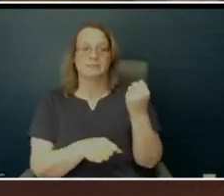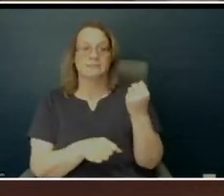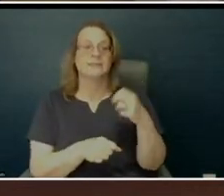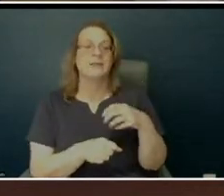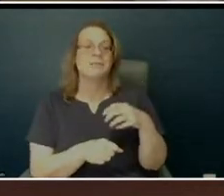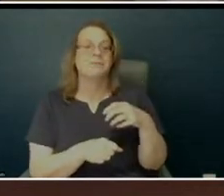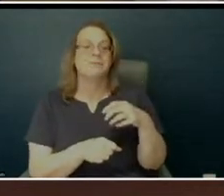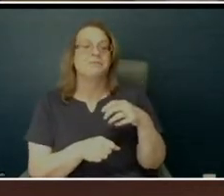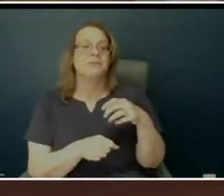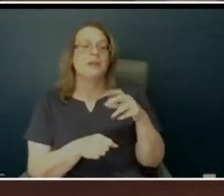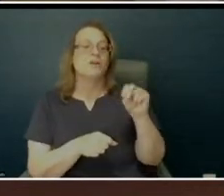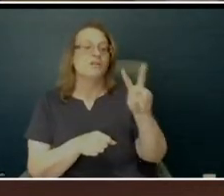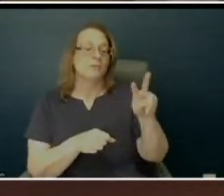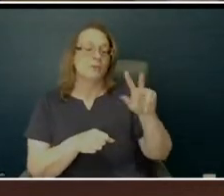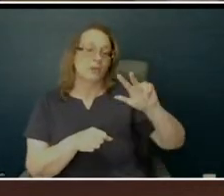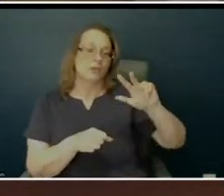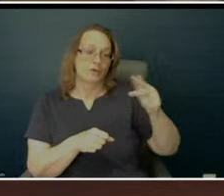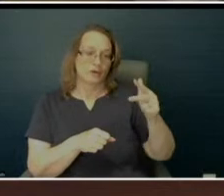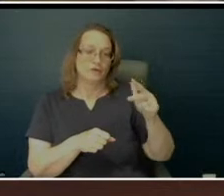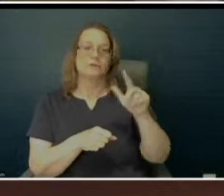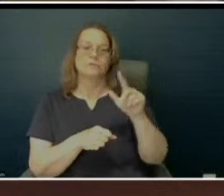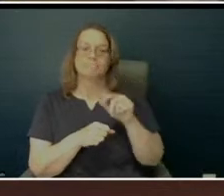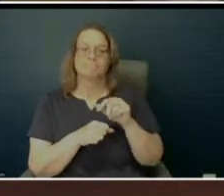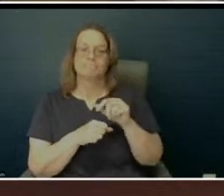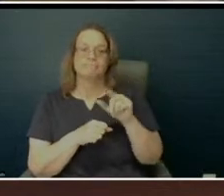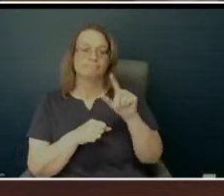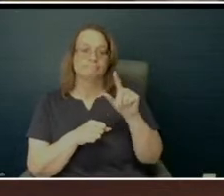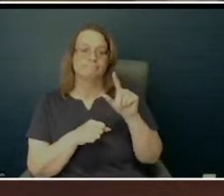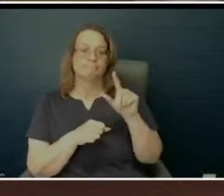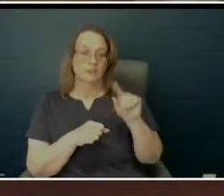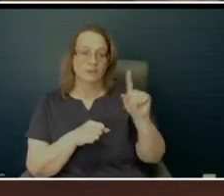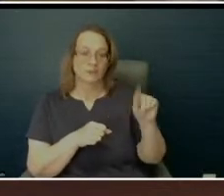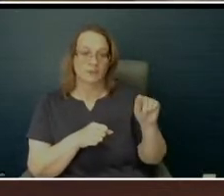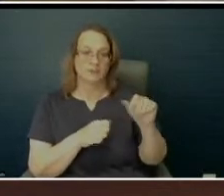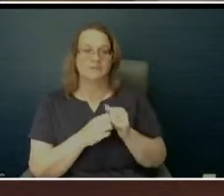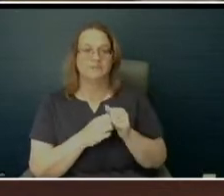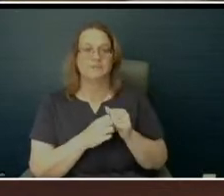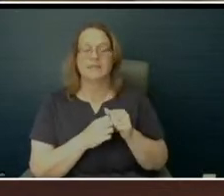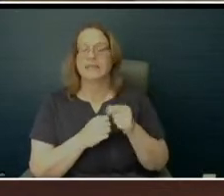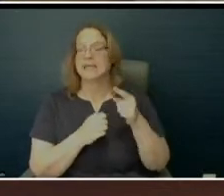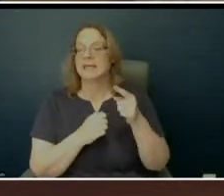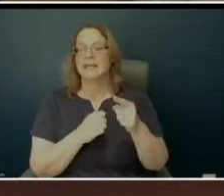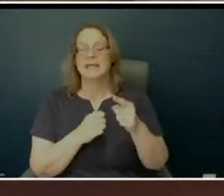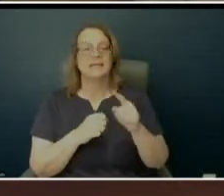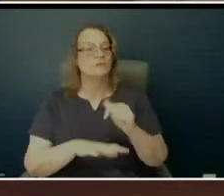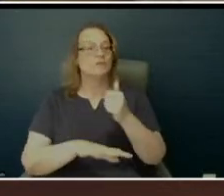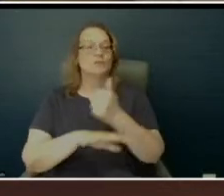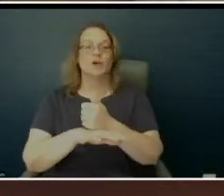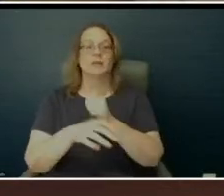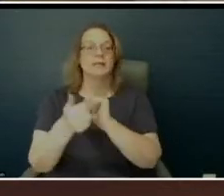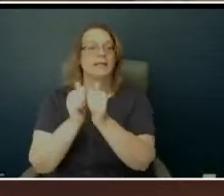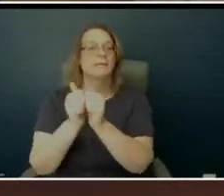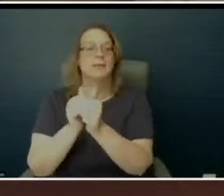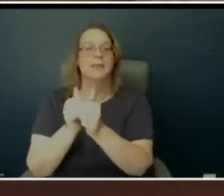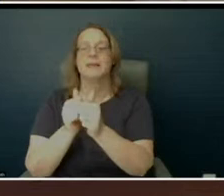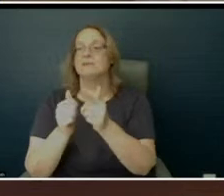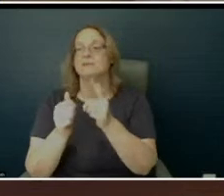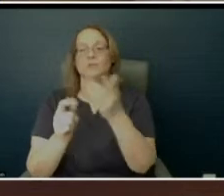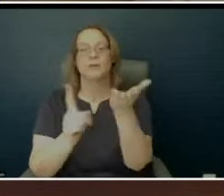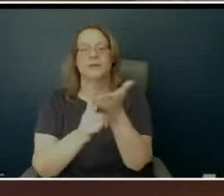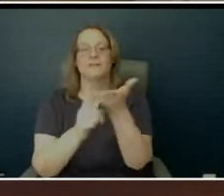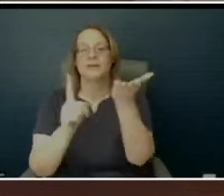media campaign that persuaded tens of millions of Americans that the election was stolen from him. Donald